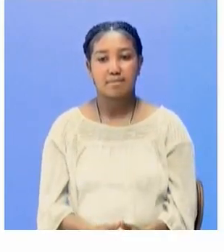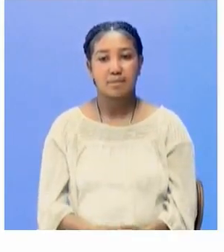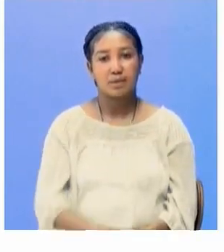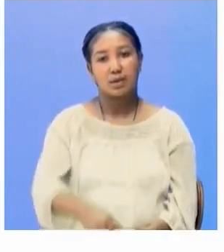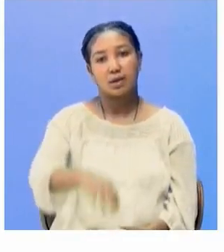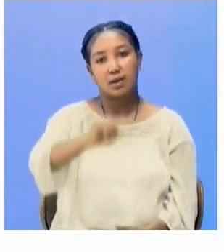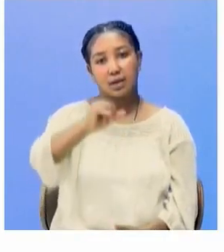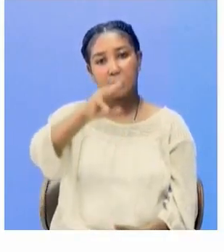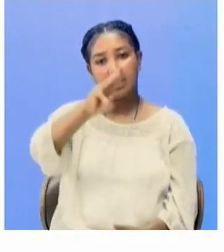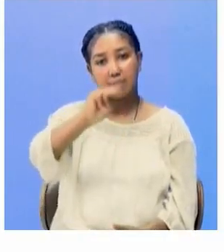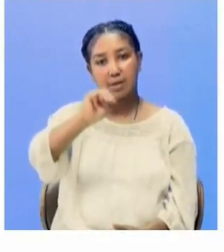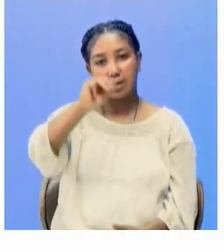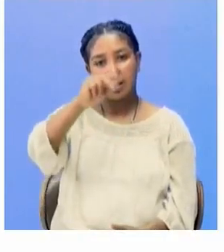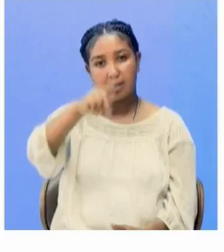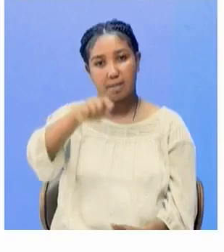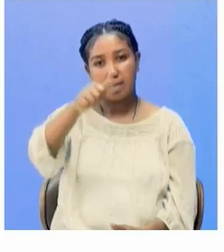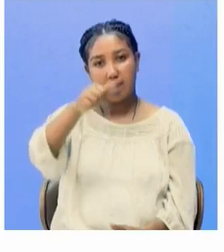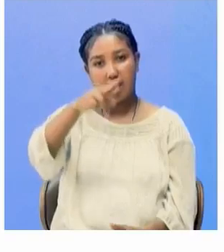Imperative